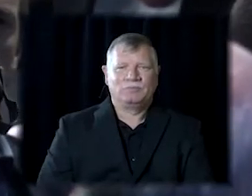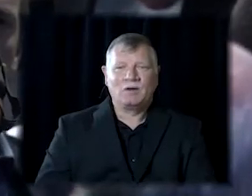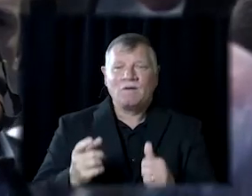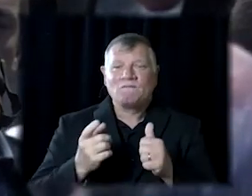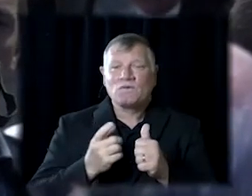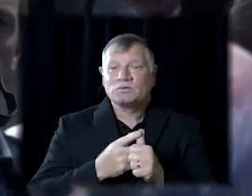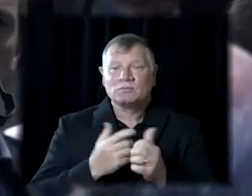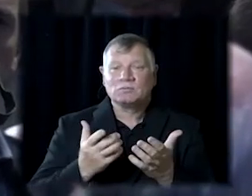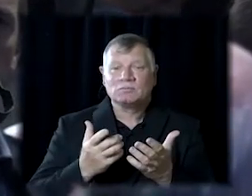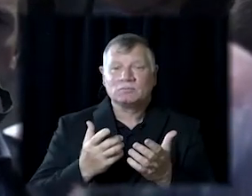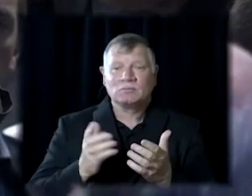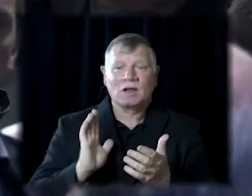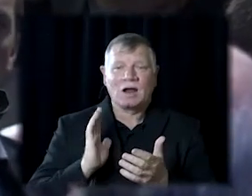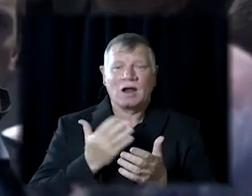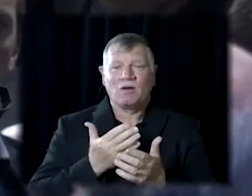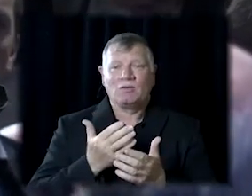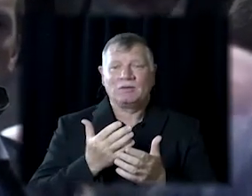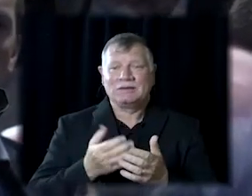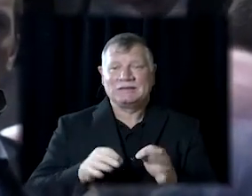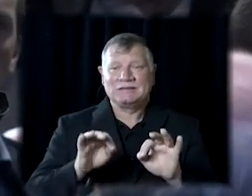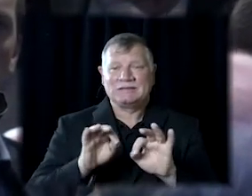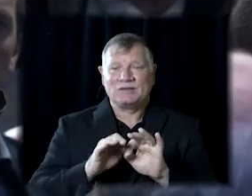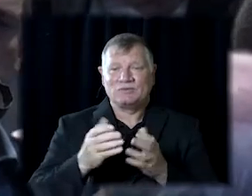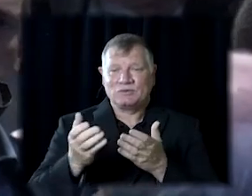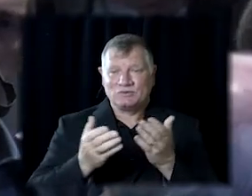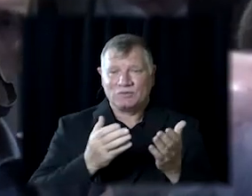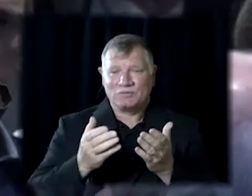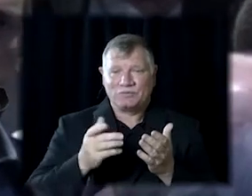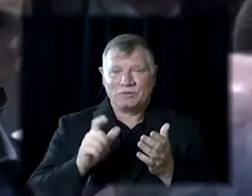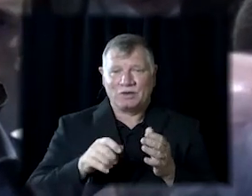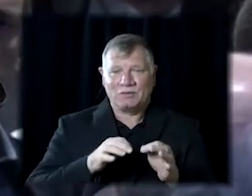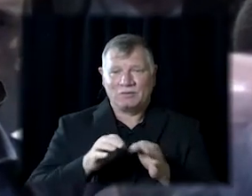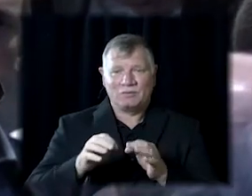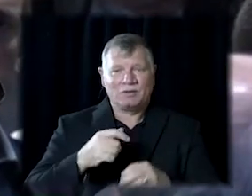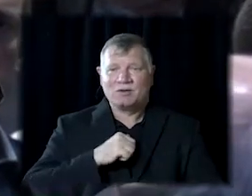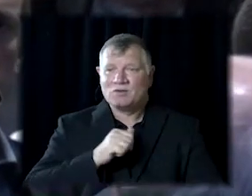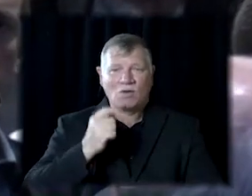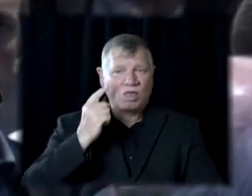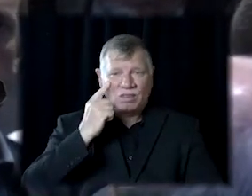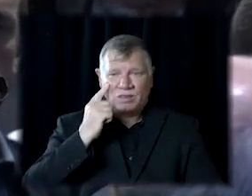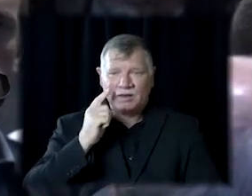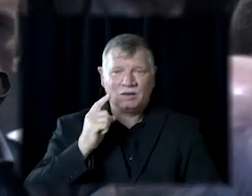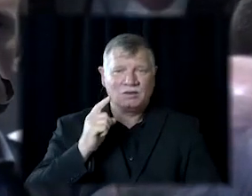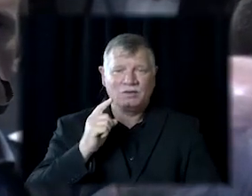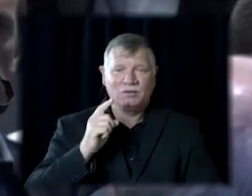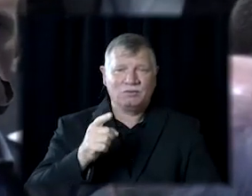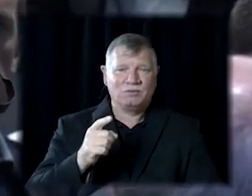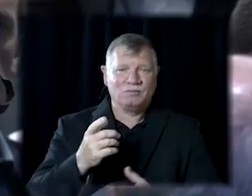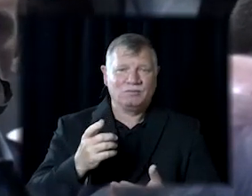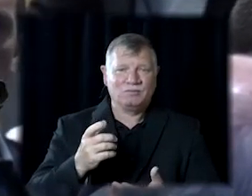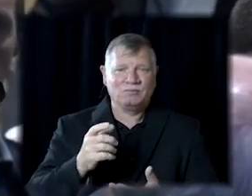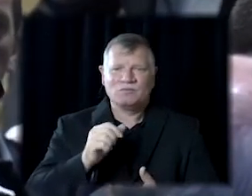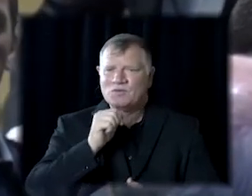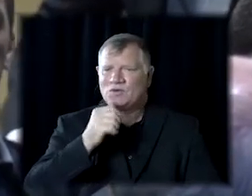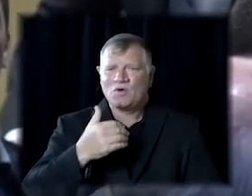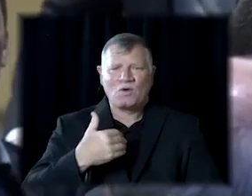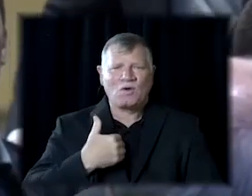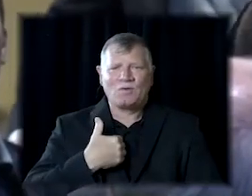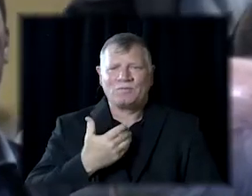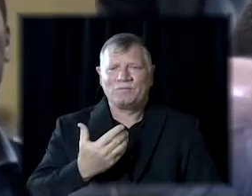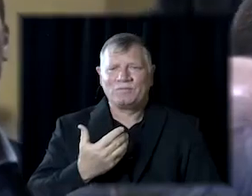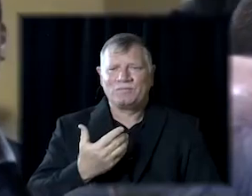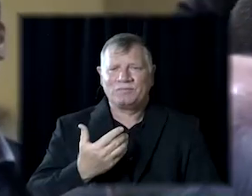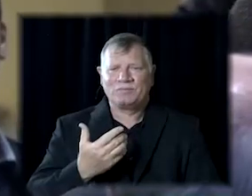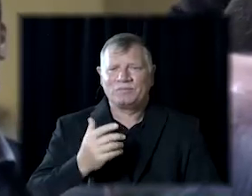thing about essential services and the definition that you have to define is that I don't think that you guys are doesn't have